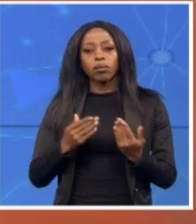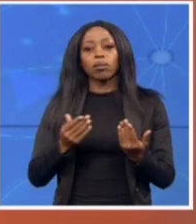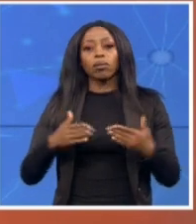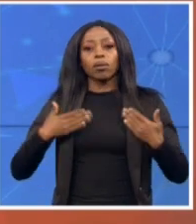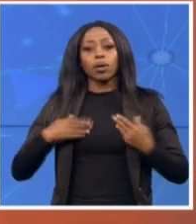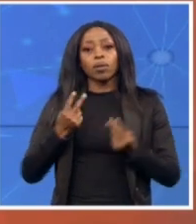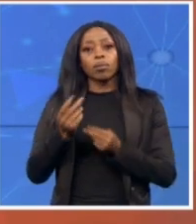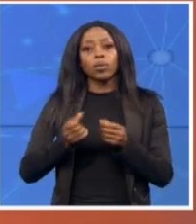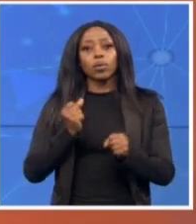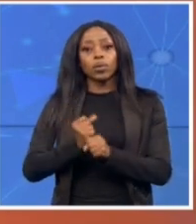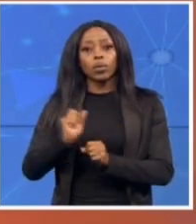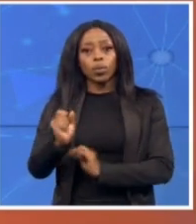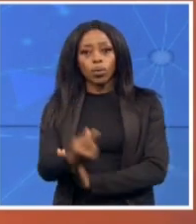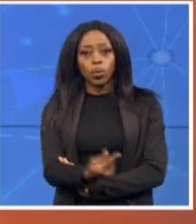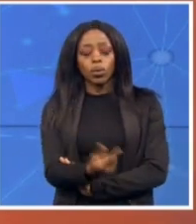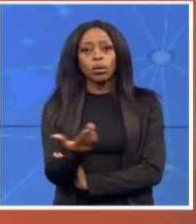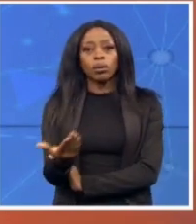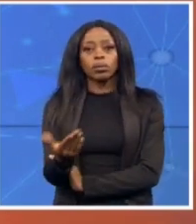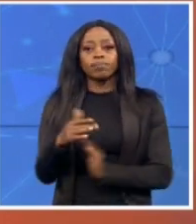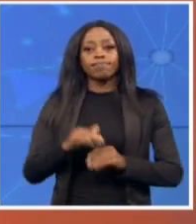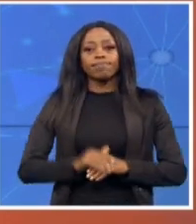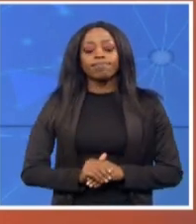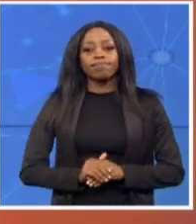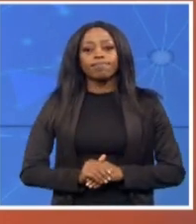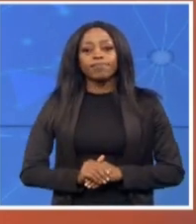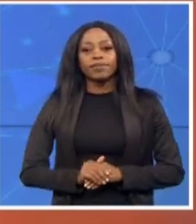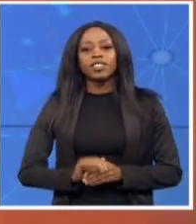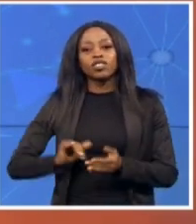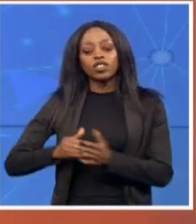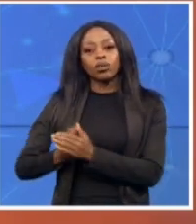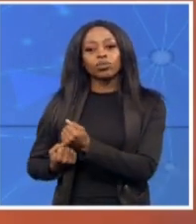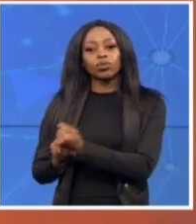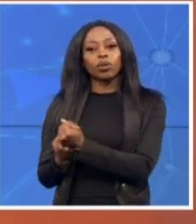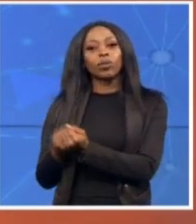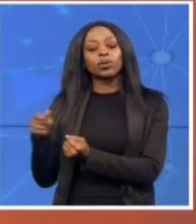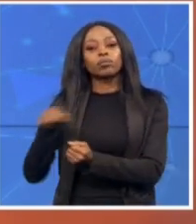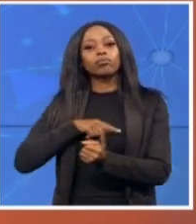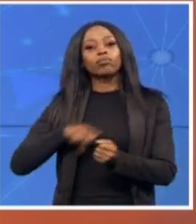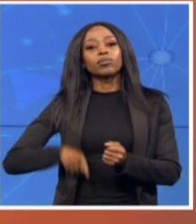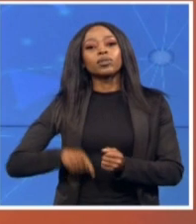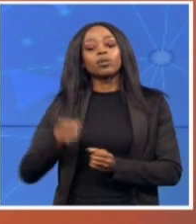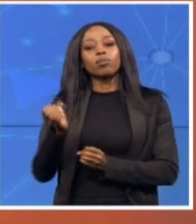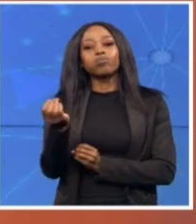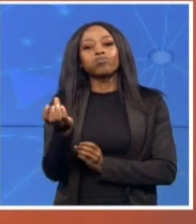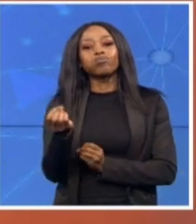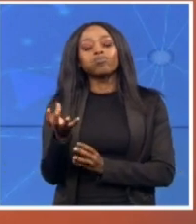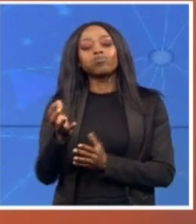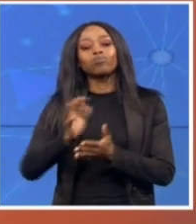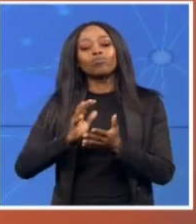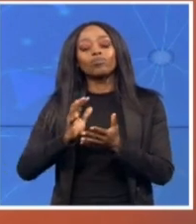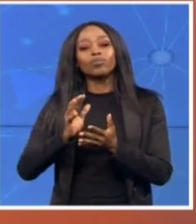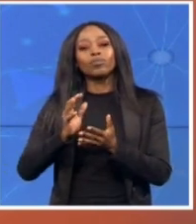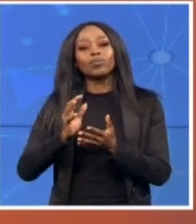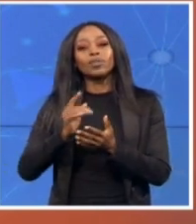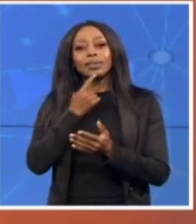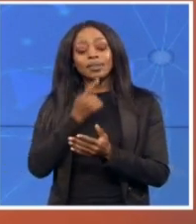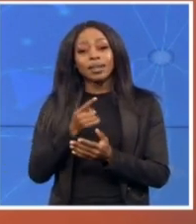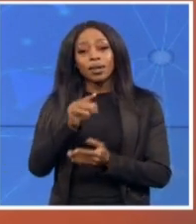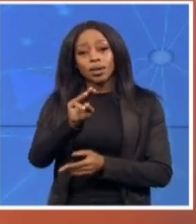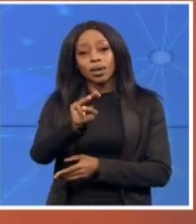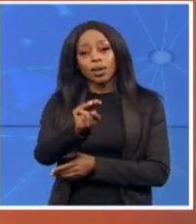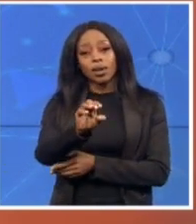piggyback on the Premier related to the metrics. With the Omicron, that's what we have seen, the